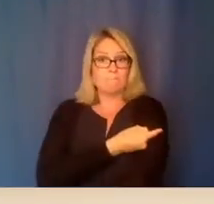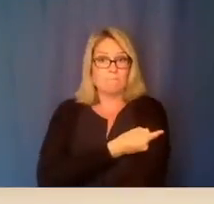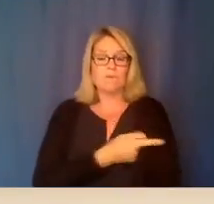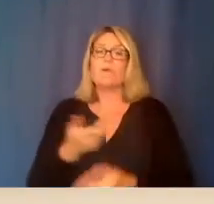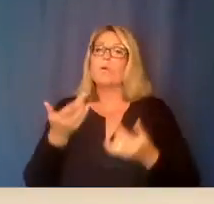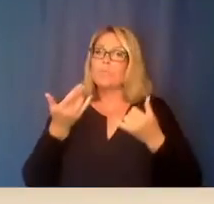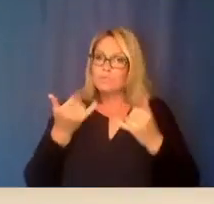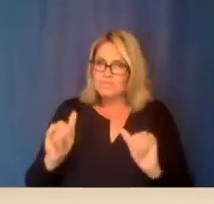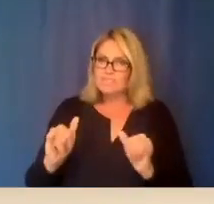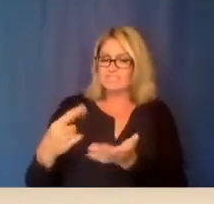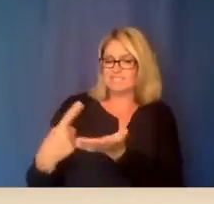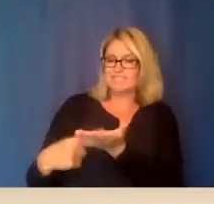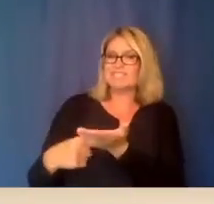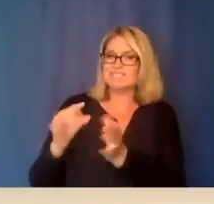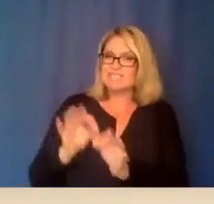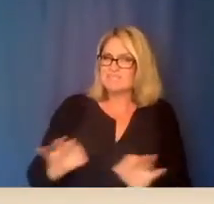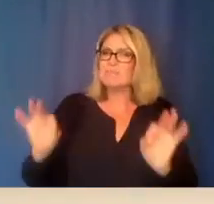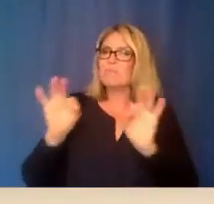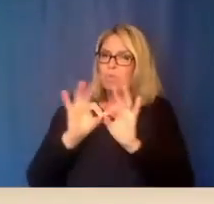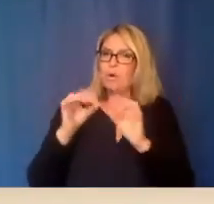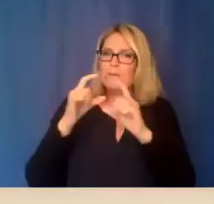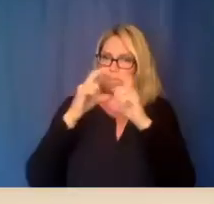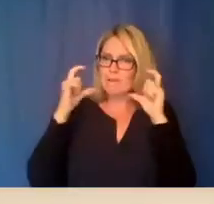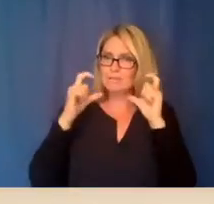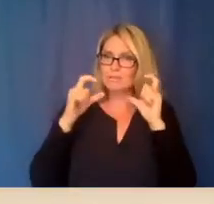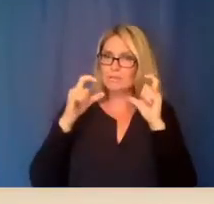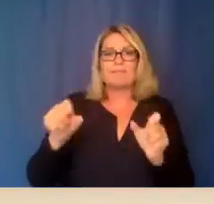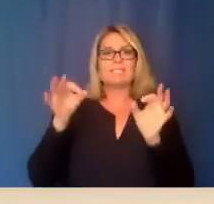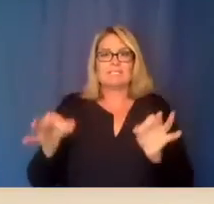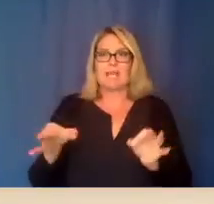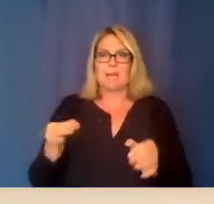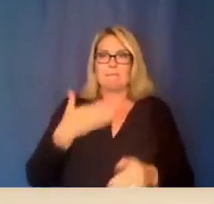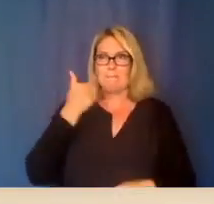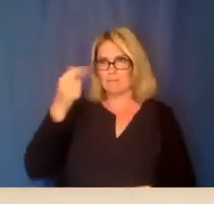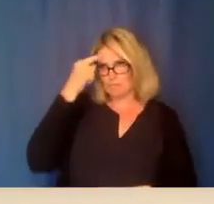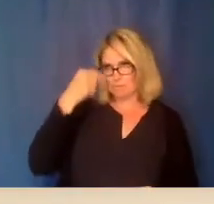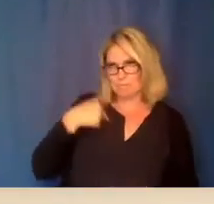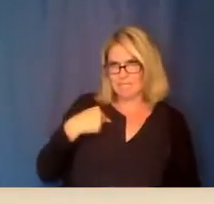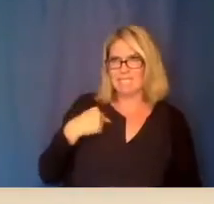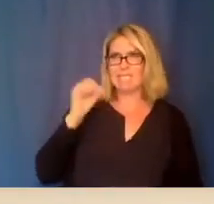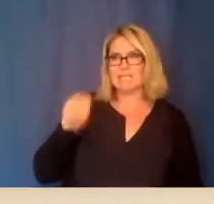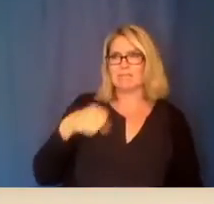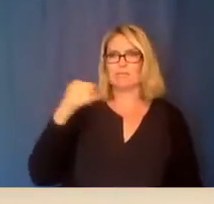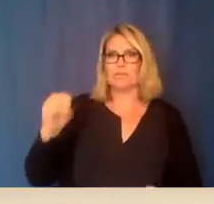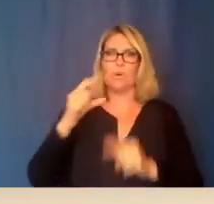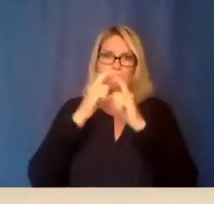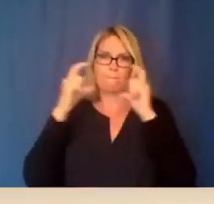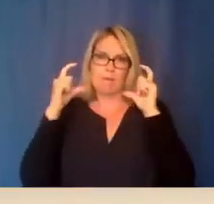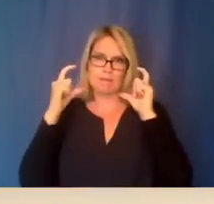wearing a mask, and we will all have to decide what is best for ourselves and others.